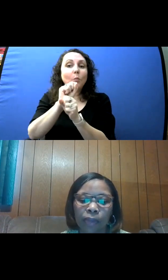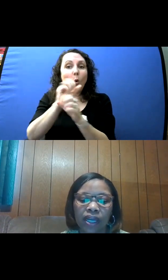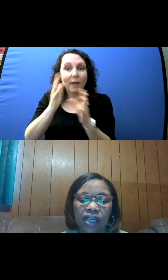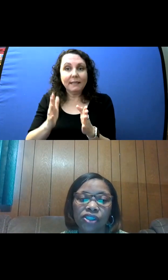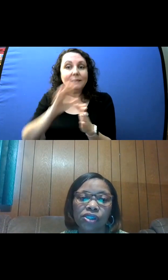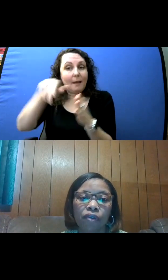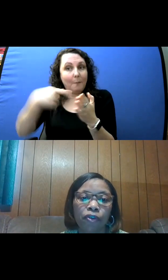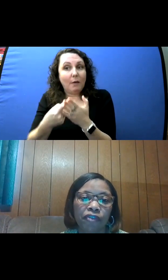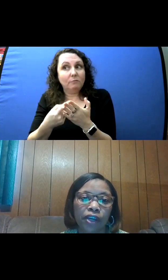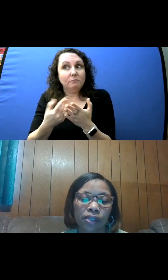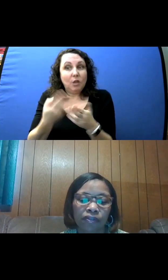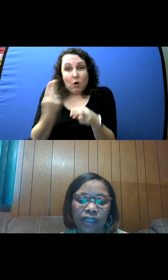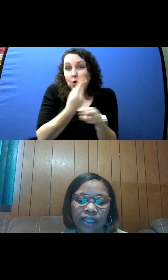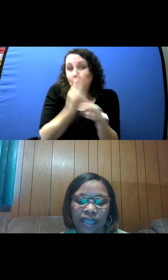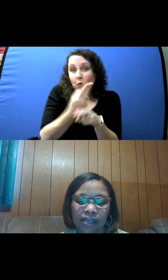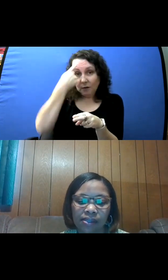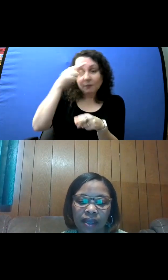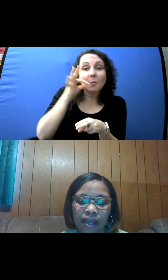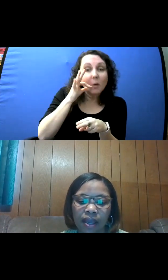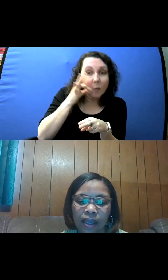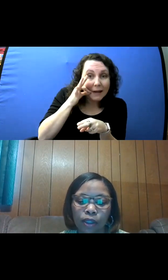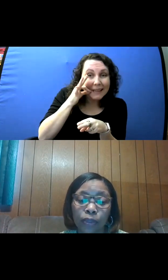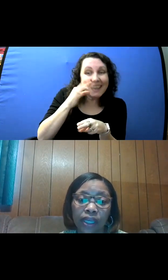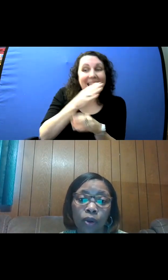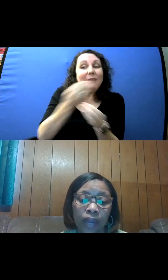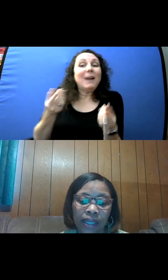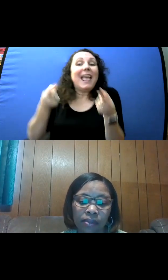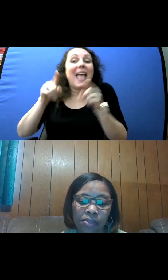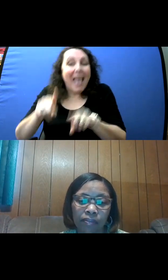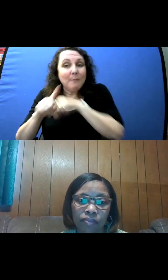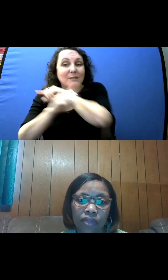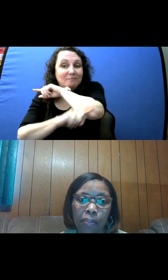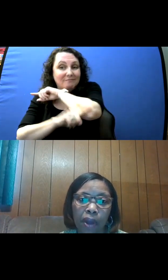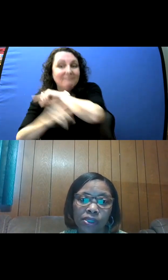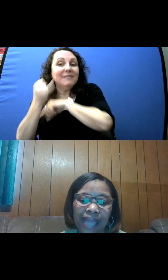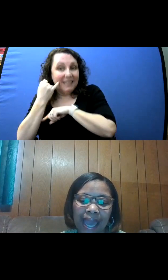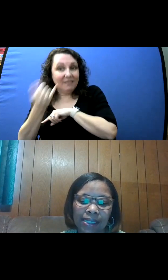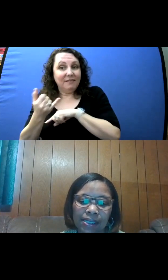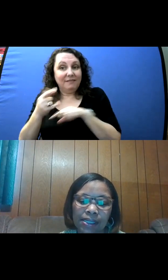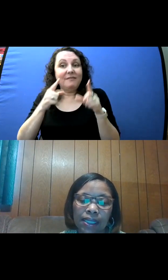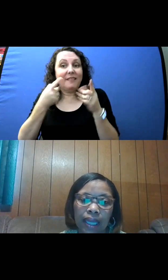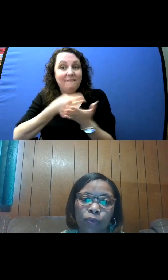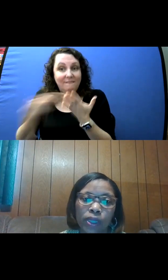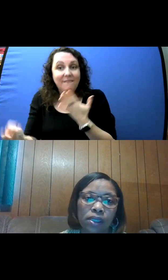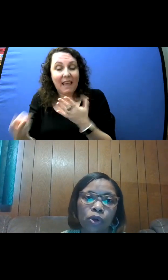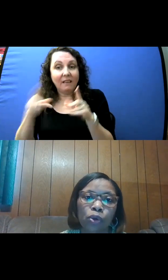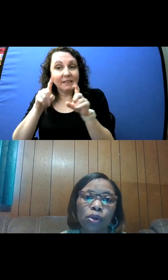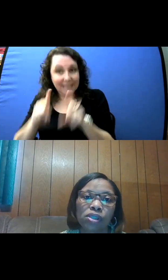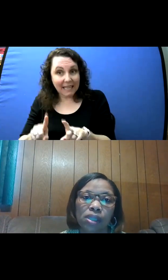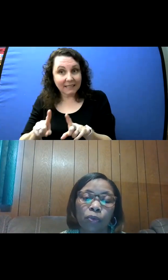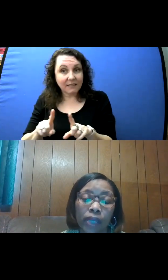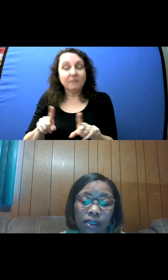the repercussions for failing tests, including random, post-accident, and